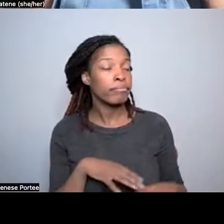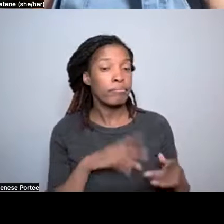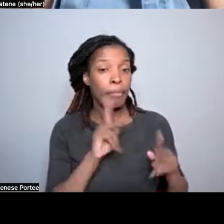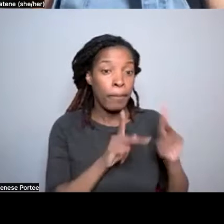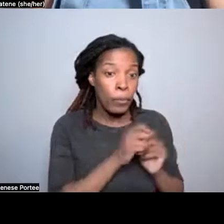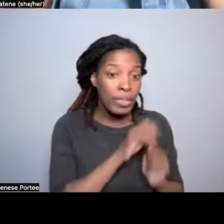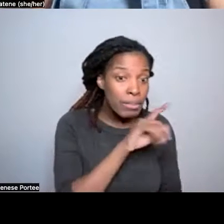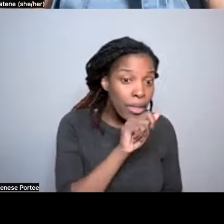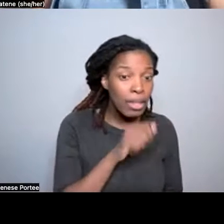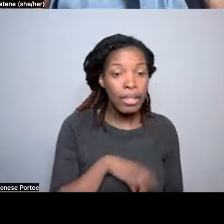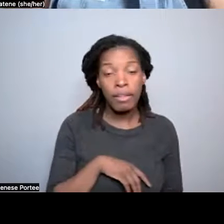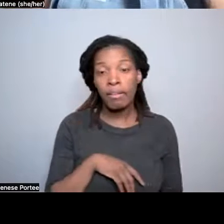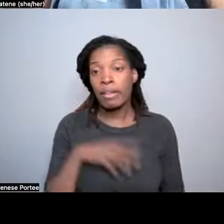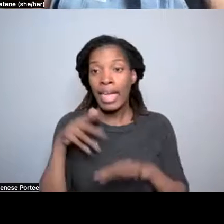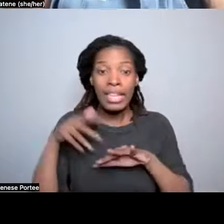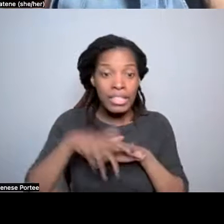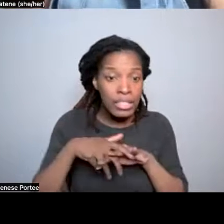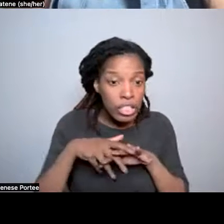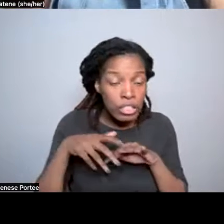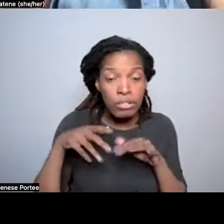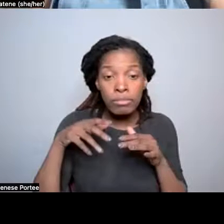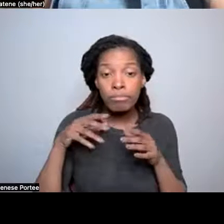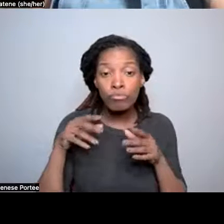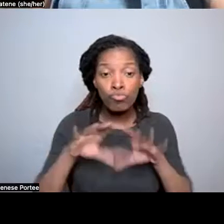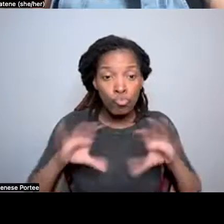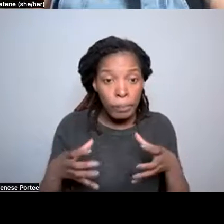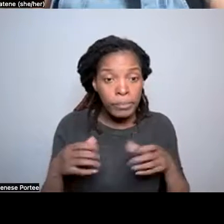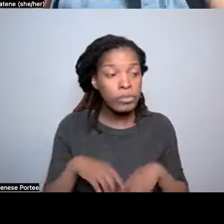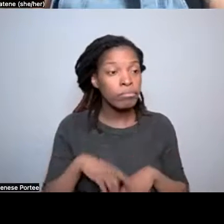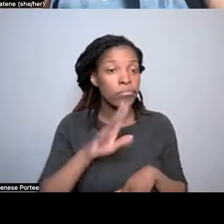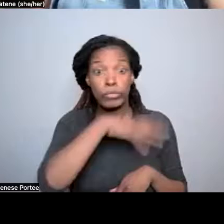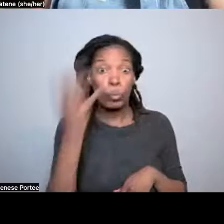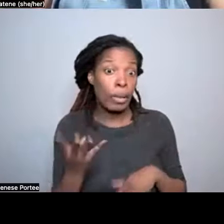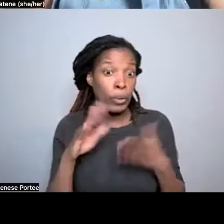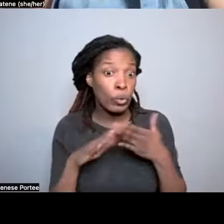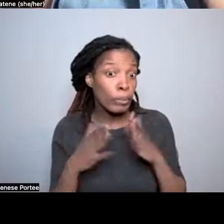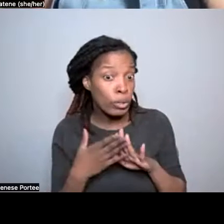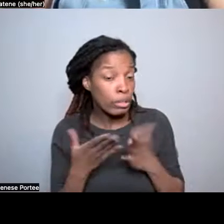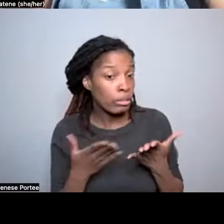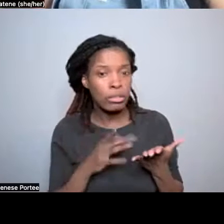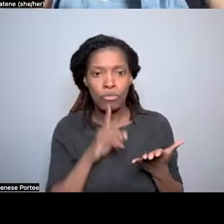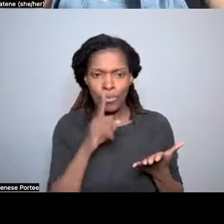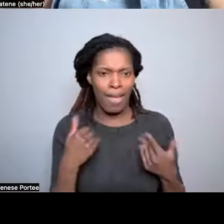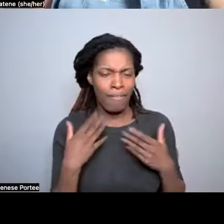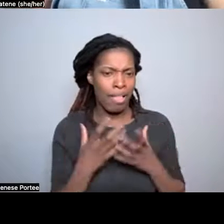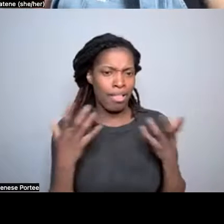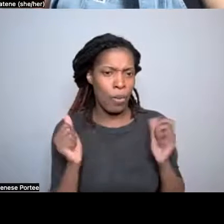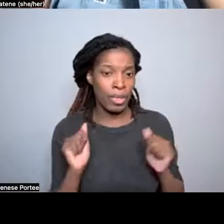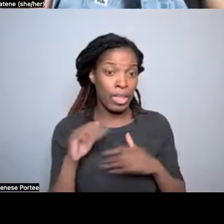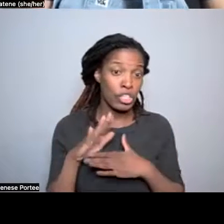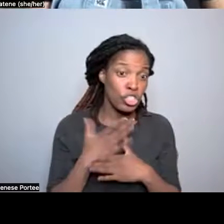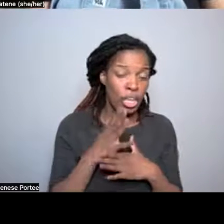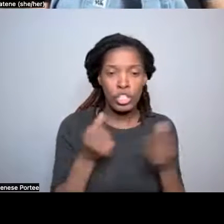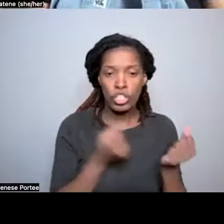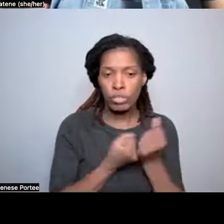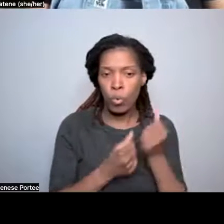populations, rainbow communities, and that actually we do have a lot we can share and support each other